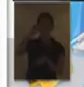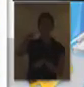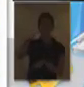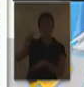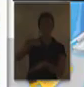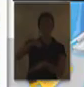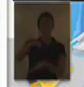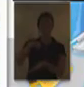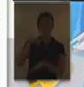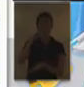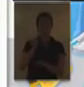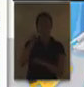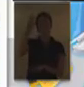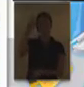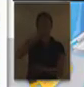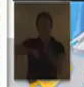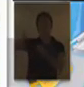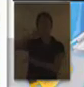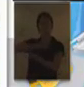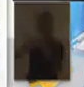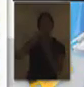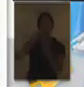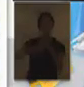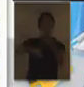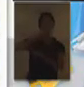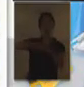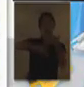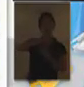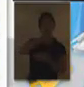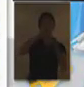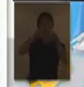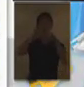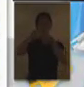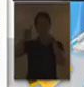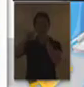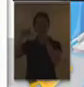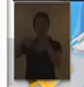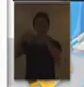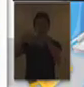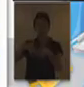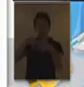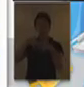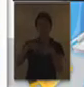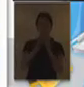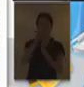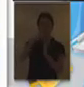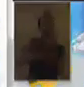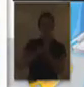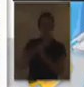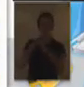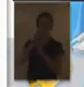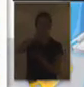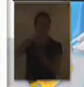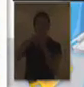Apologies. fruto de la colaboración entre las industrias del metal y el Centro Docente Universitario de Alicante.